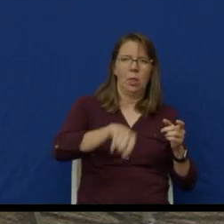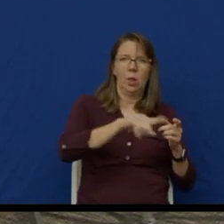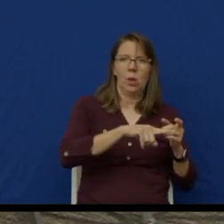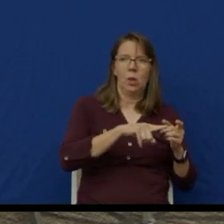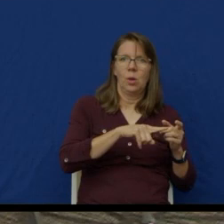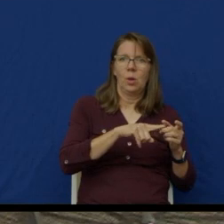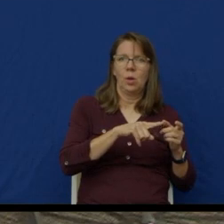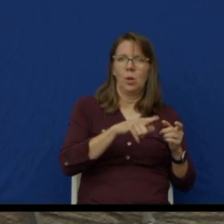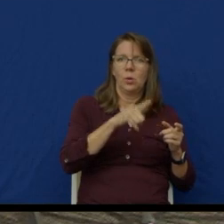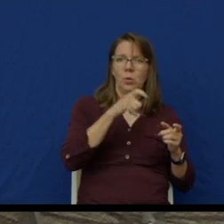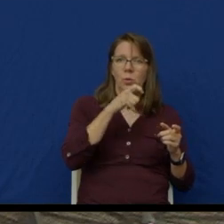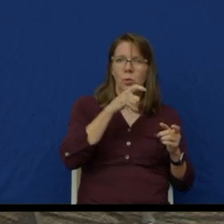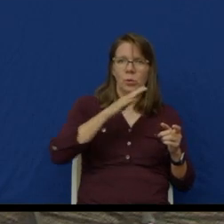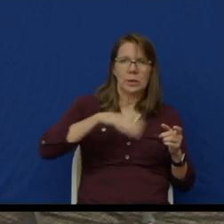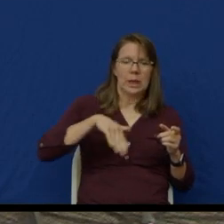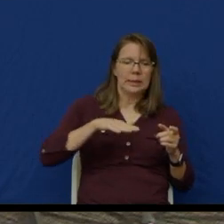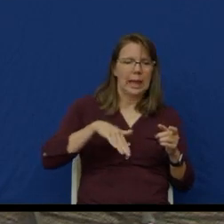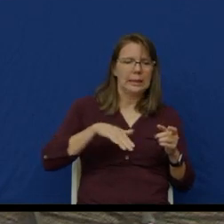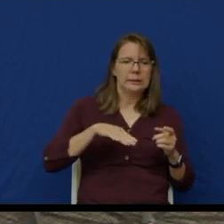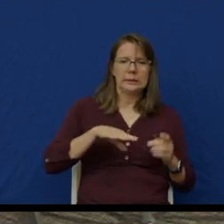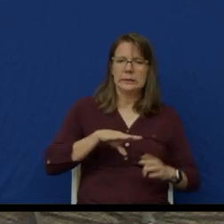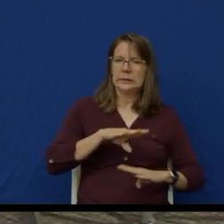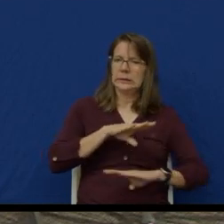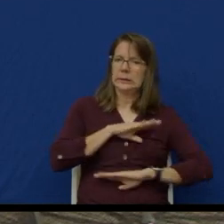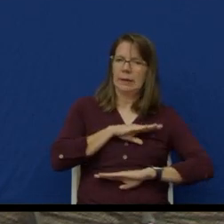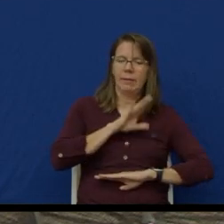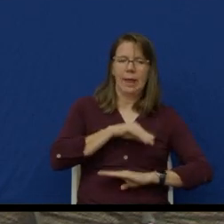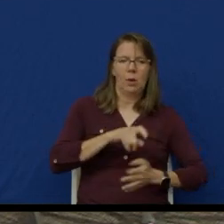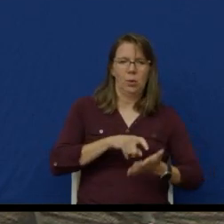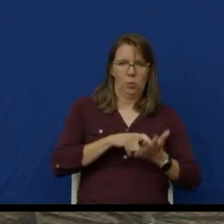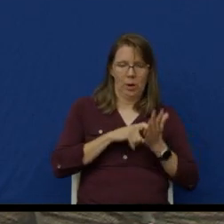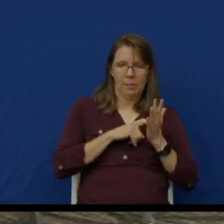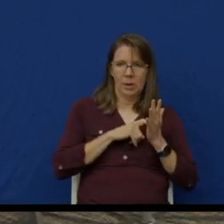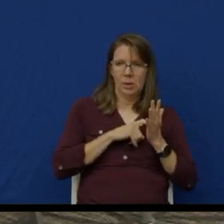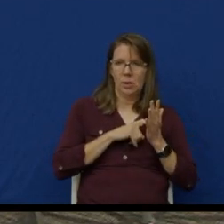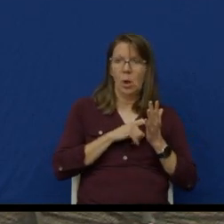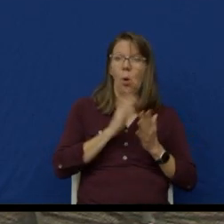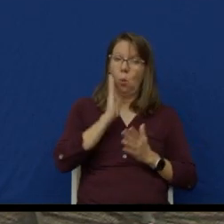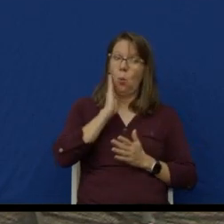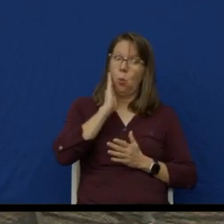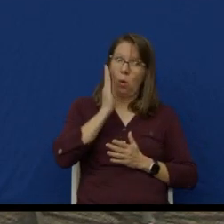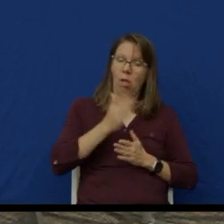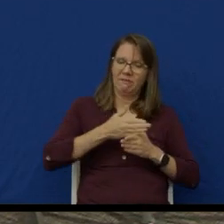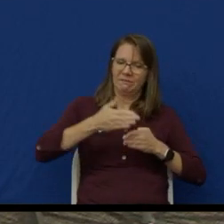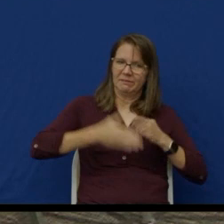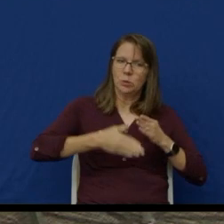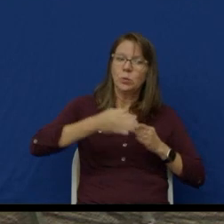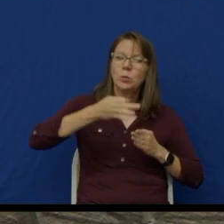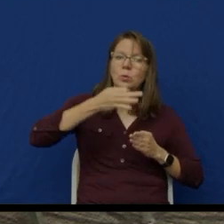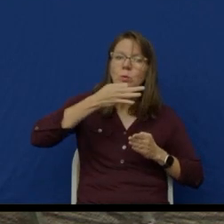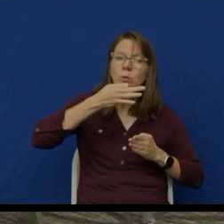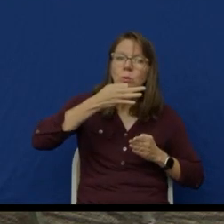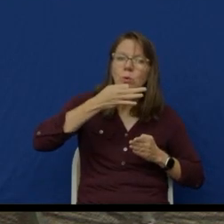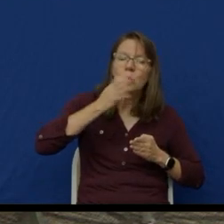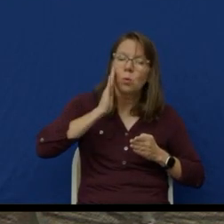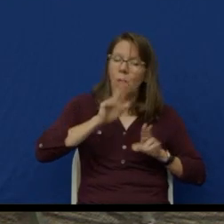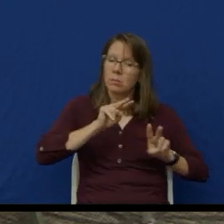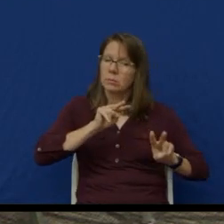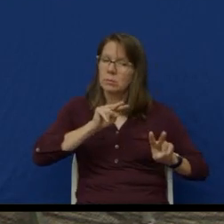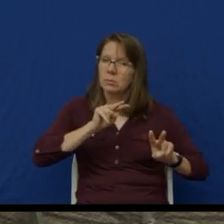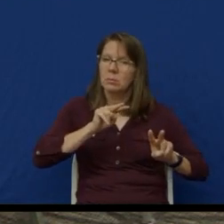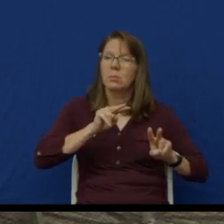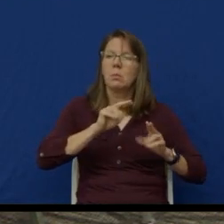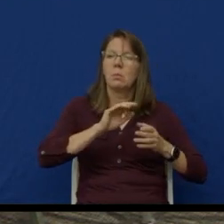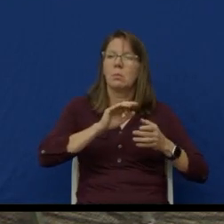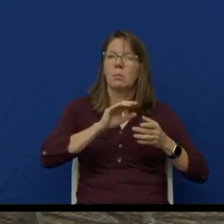the obligation, but will in the near future, and further monitoring and